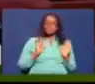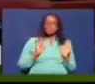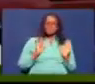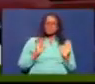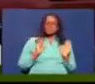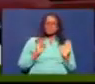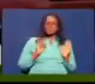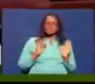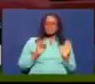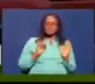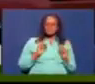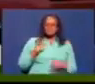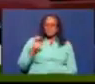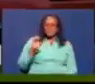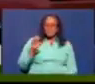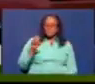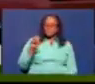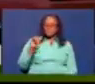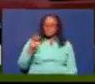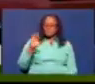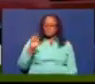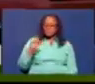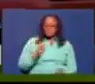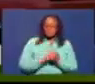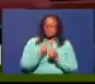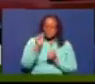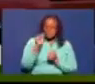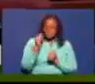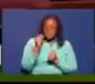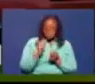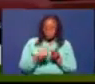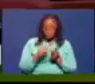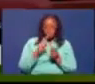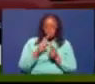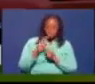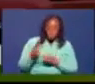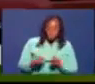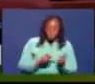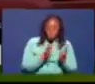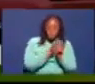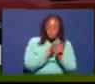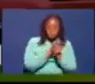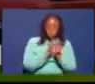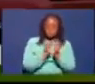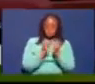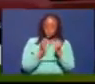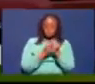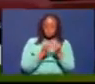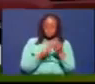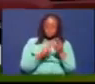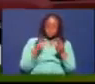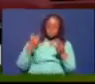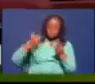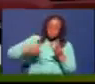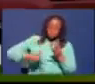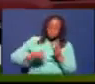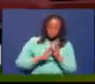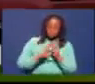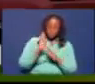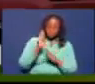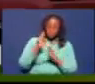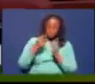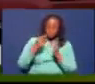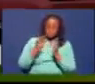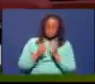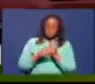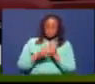duty, 15 shillings per litre, road maintenance, 18 shillings, petroleum development, 7 shillings,